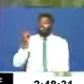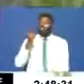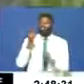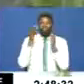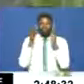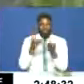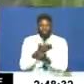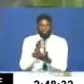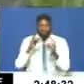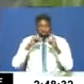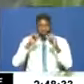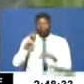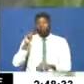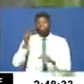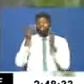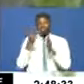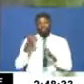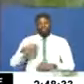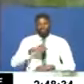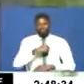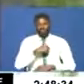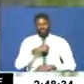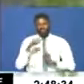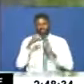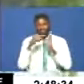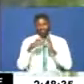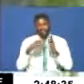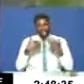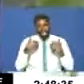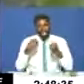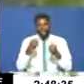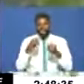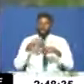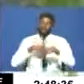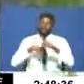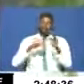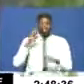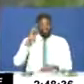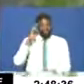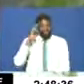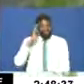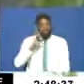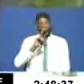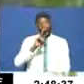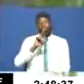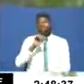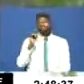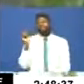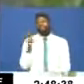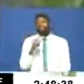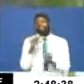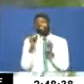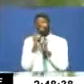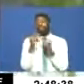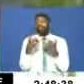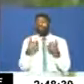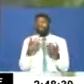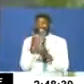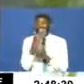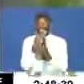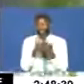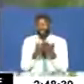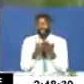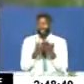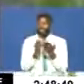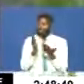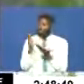us observe the measures that we have said. Let us remember that from the 21st of December, there are certain stipulations, certain mitigating factors that we